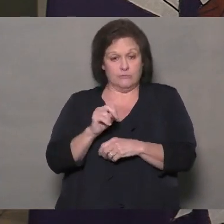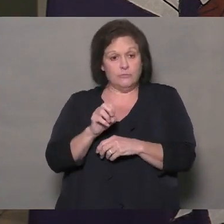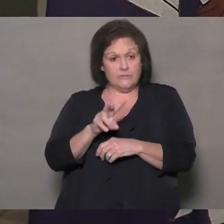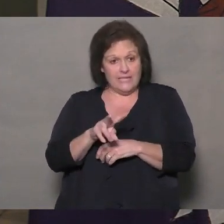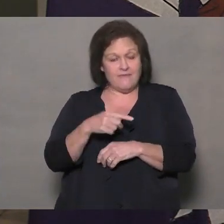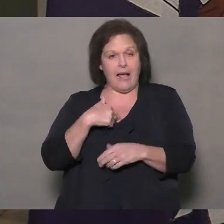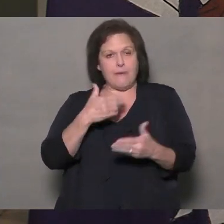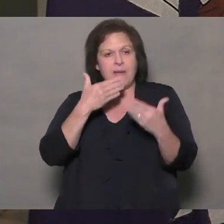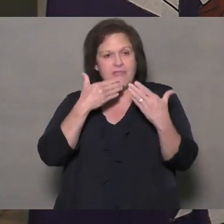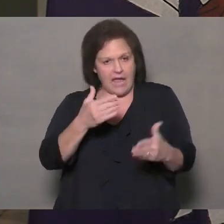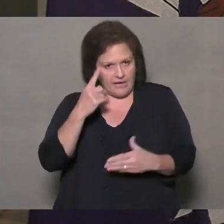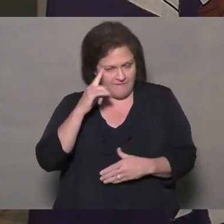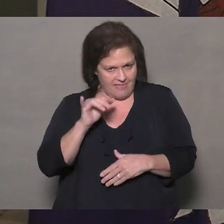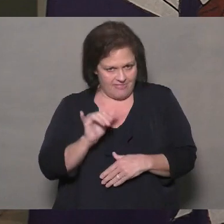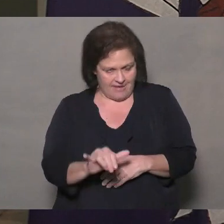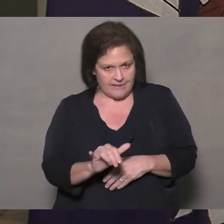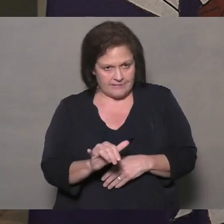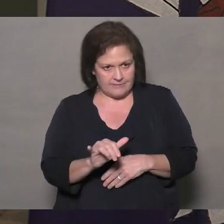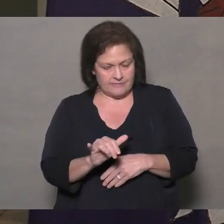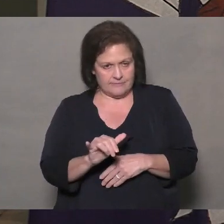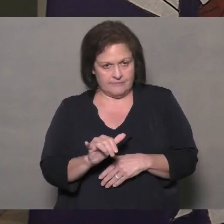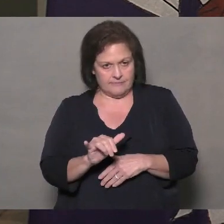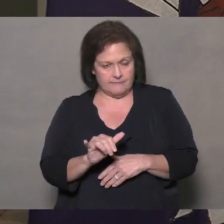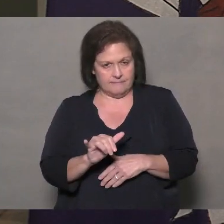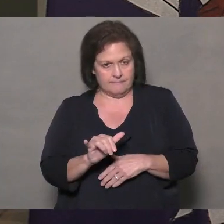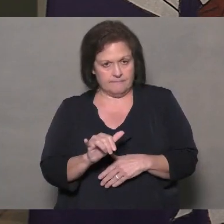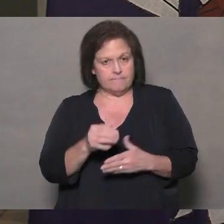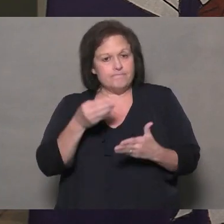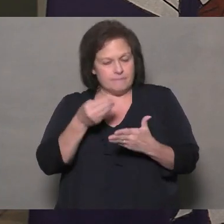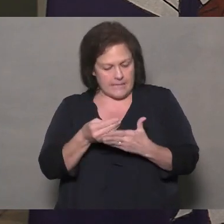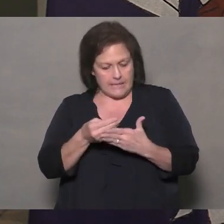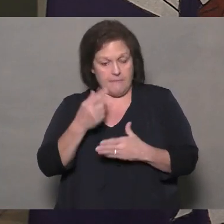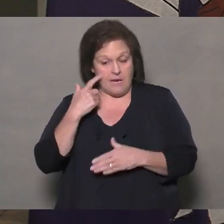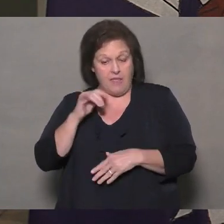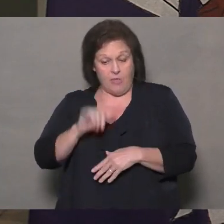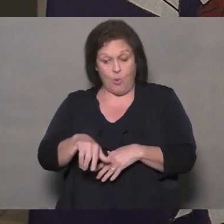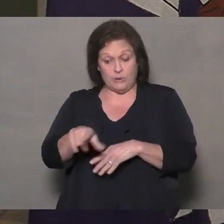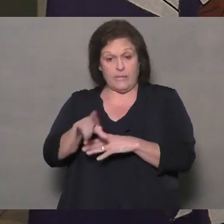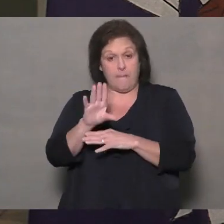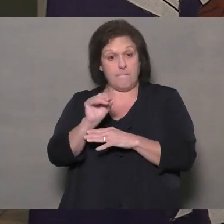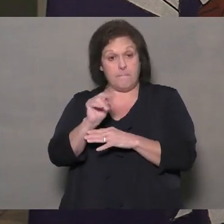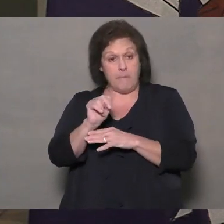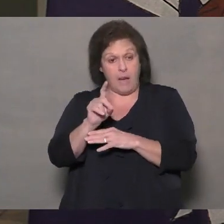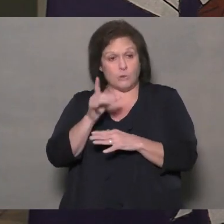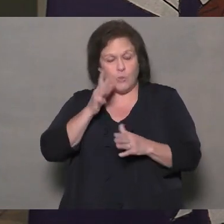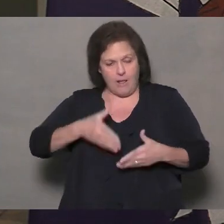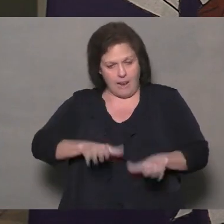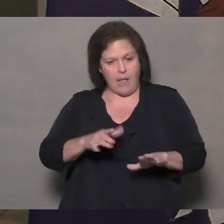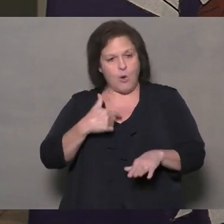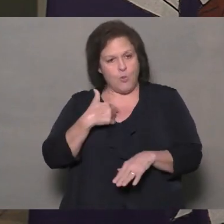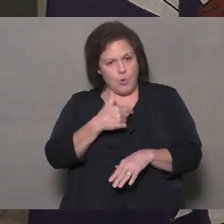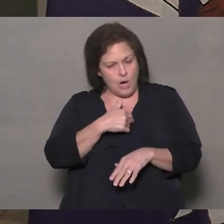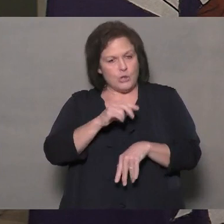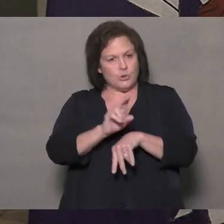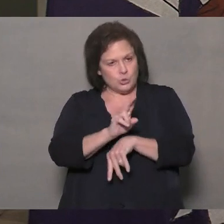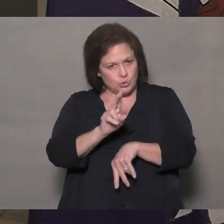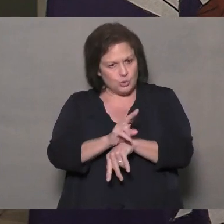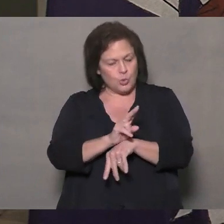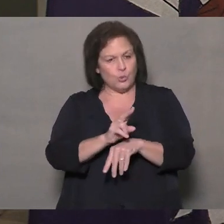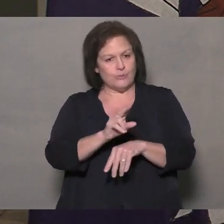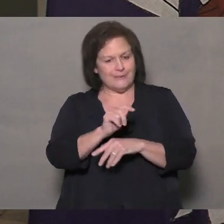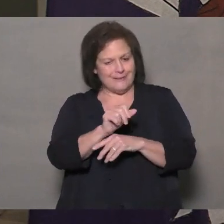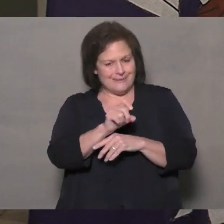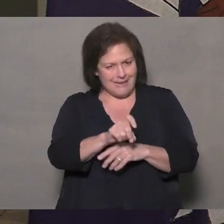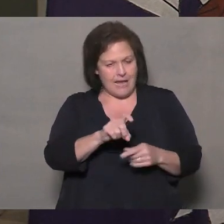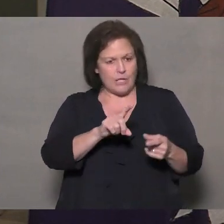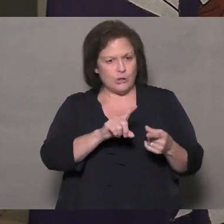I thank you for that, because those bonds will allow us to use existing millage rates